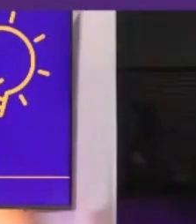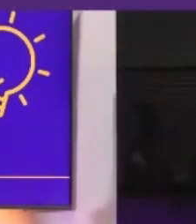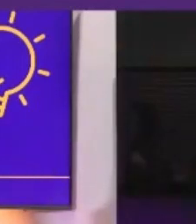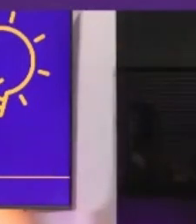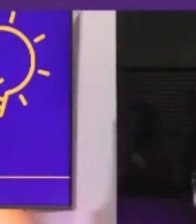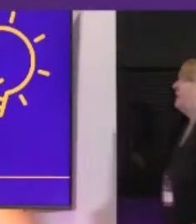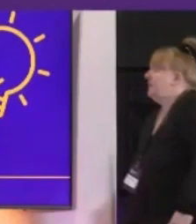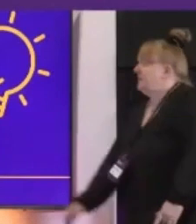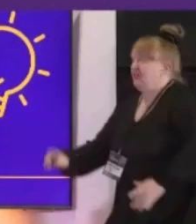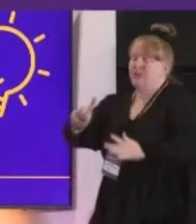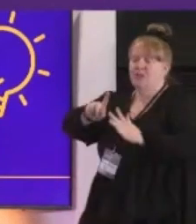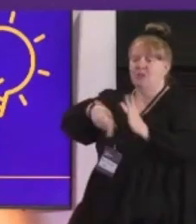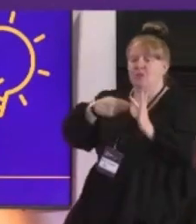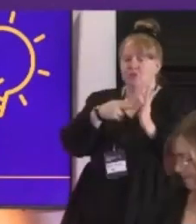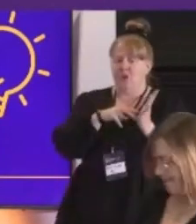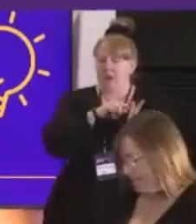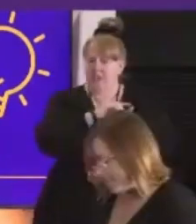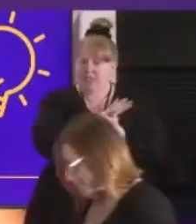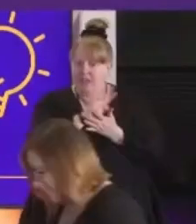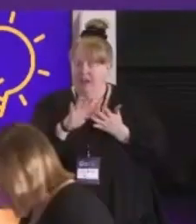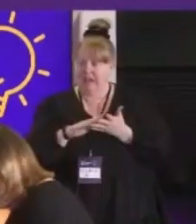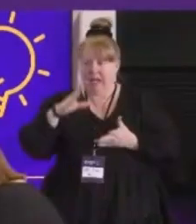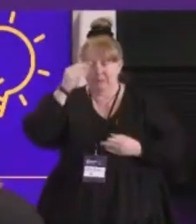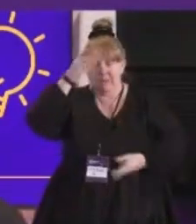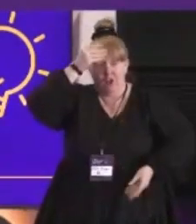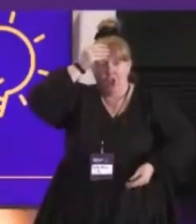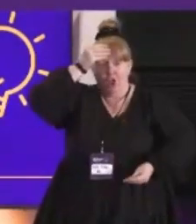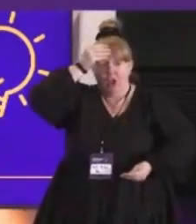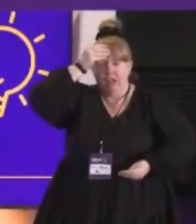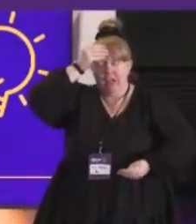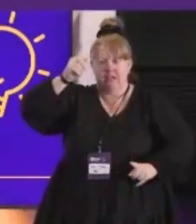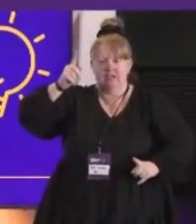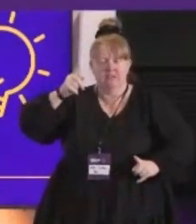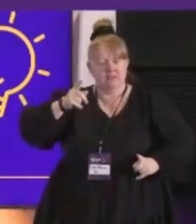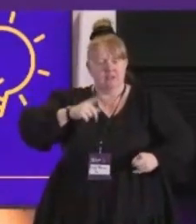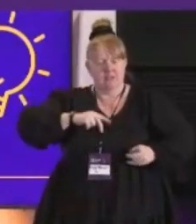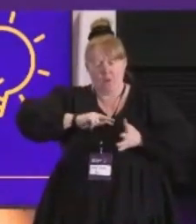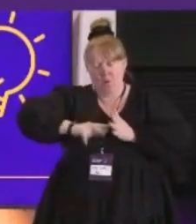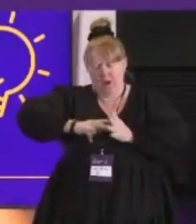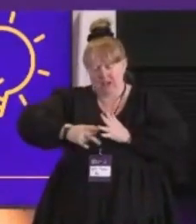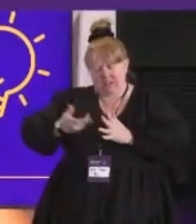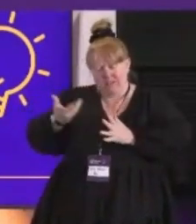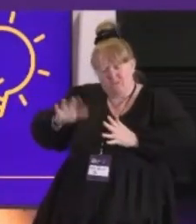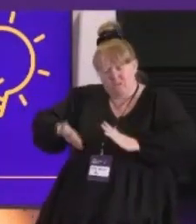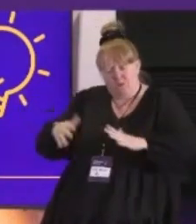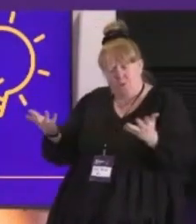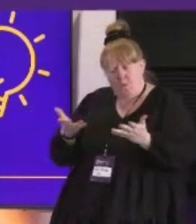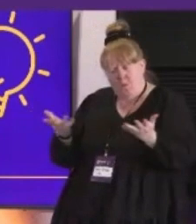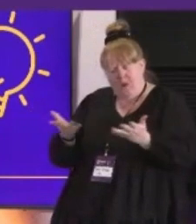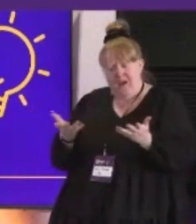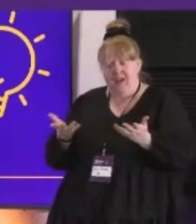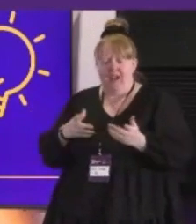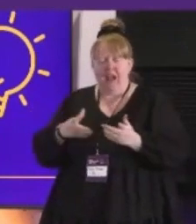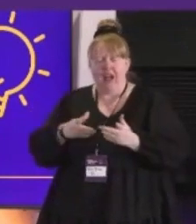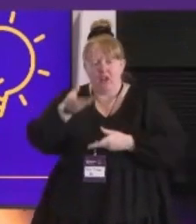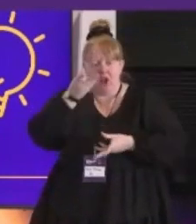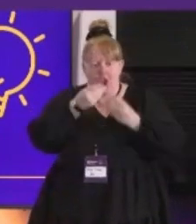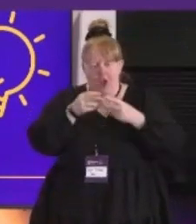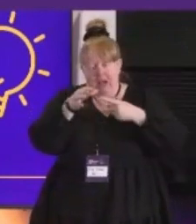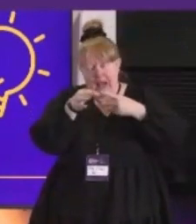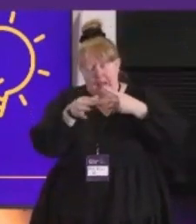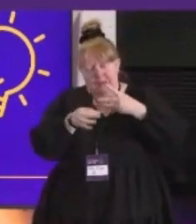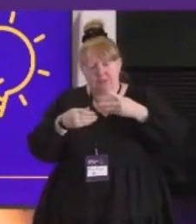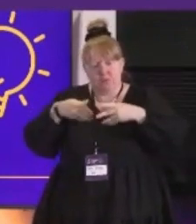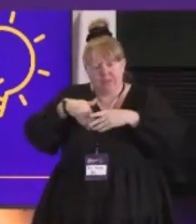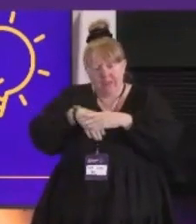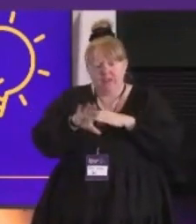little bit, but keeping that learning in mind. Can you tell us a little bit about the organisation you work for and where you're from, but particularly the learning elements that you're doing in schools and